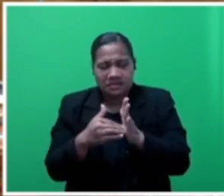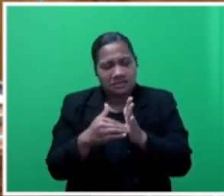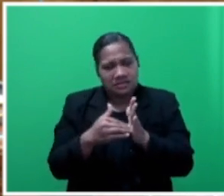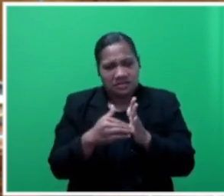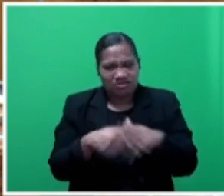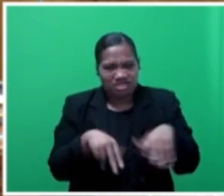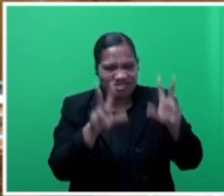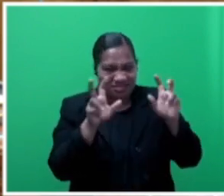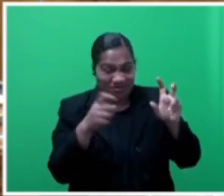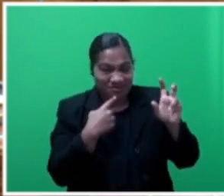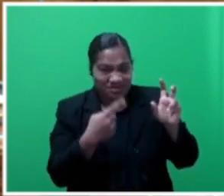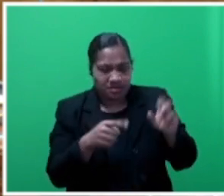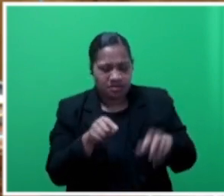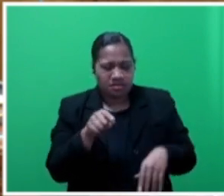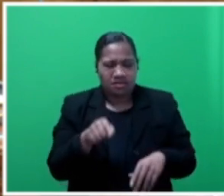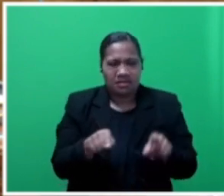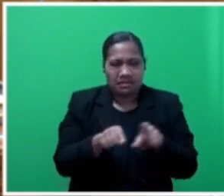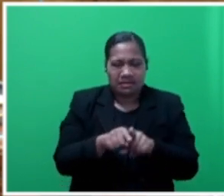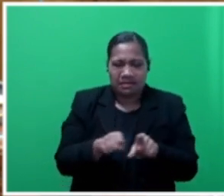sick joke.